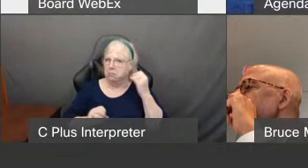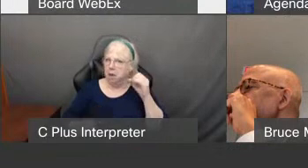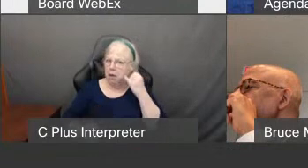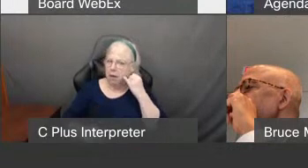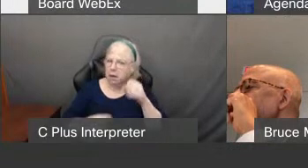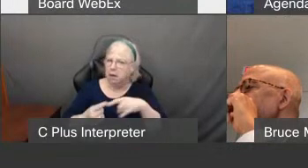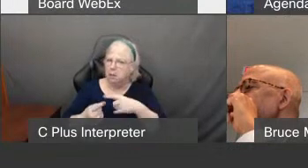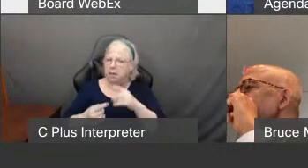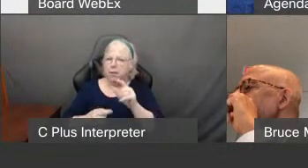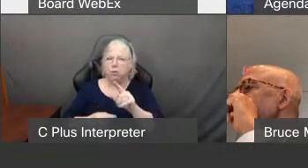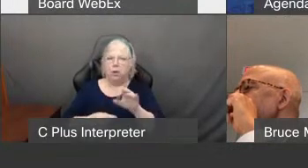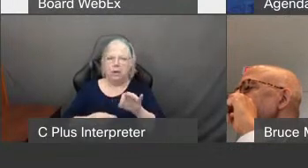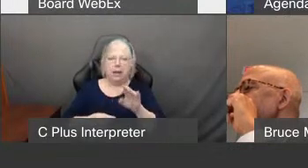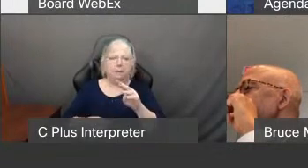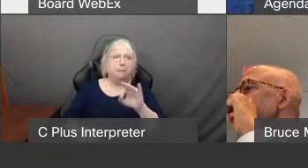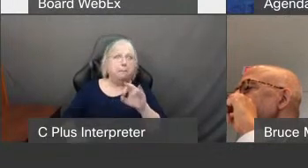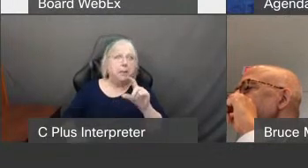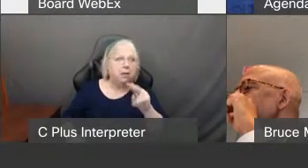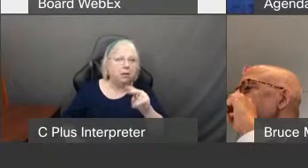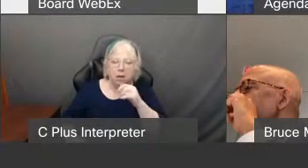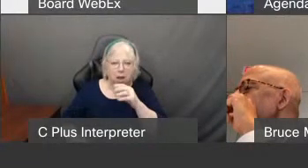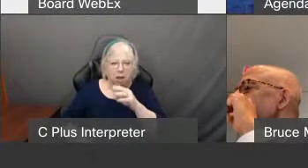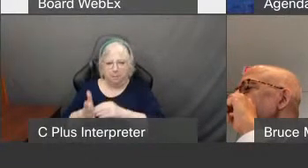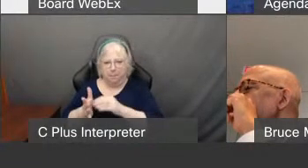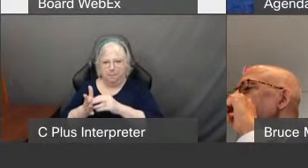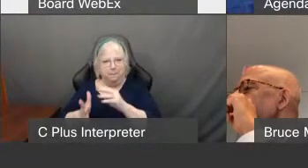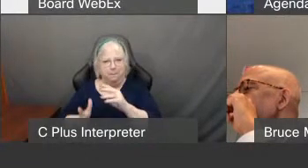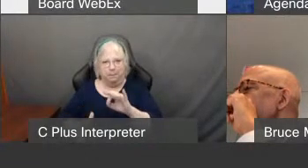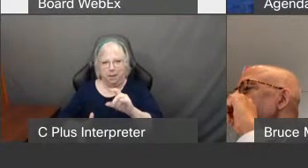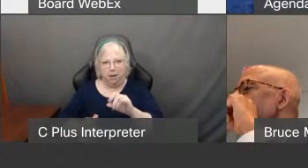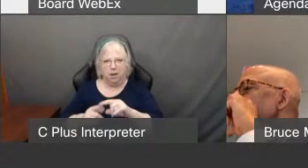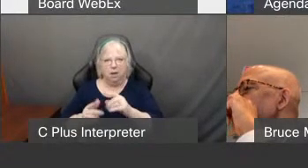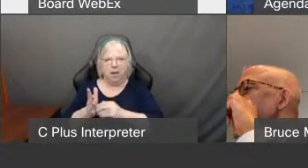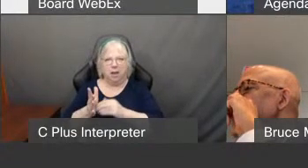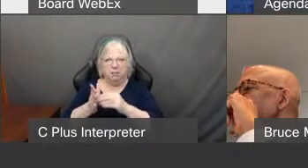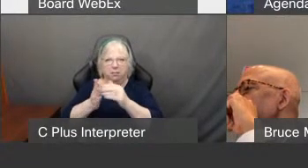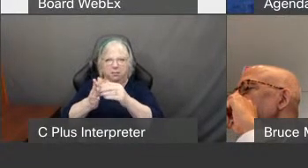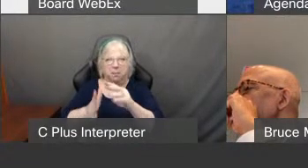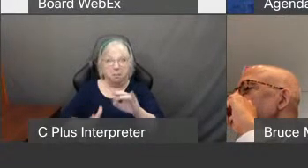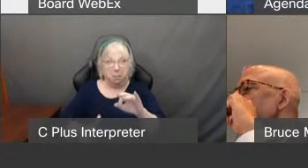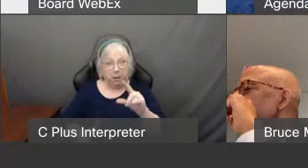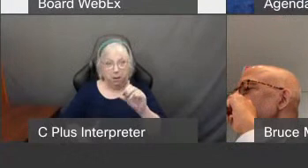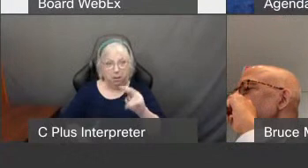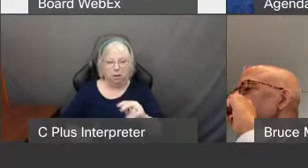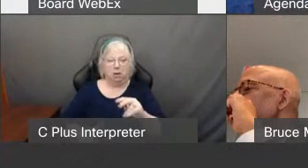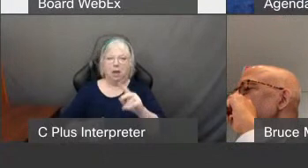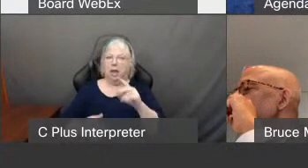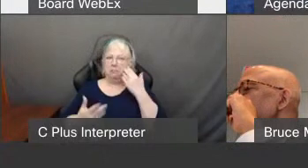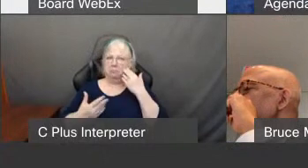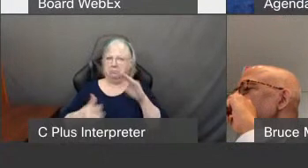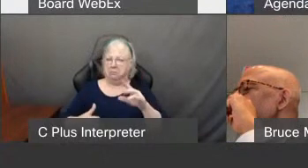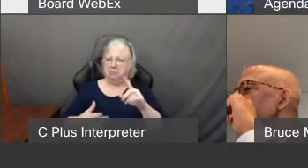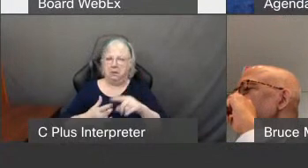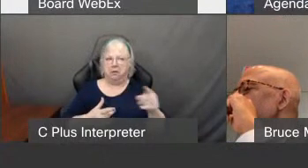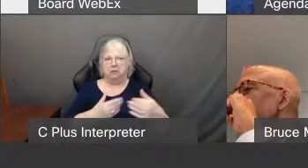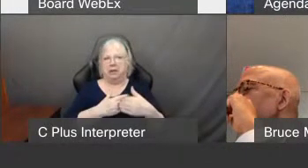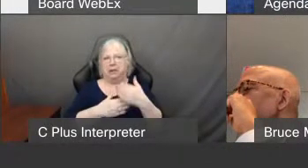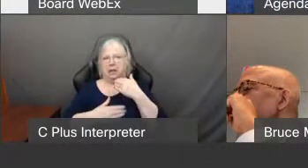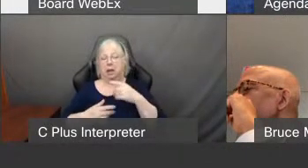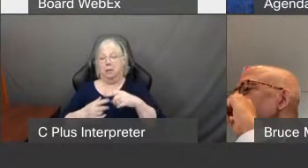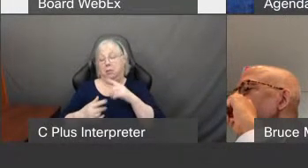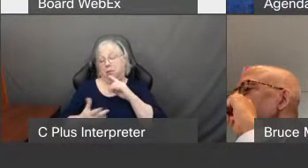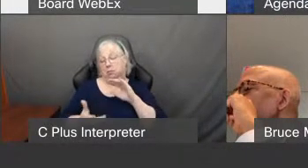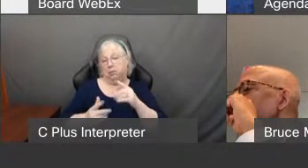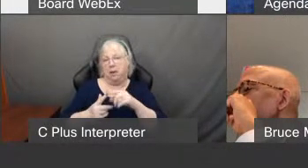sent me 29 billion, excuse me, and until she sent me that. And but apparently it's legitimate